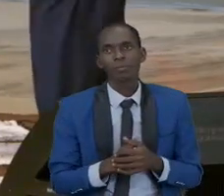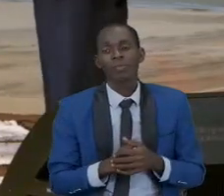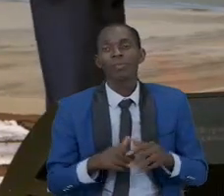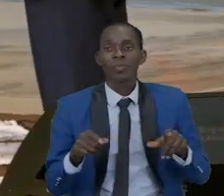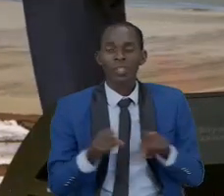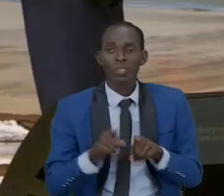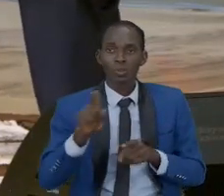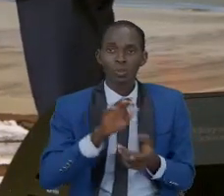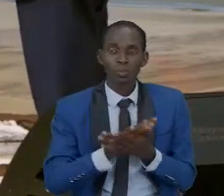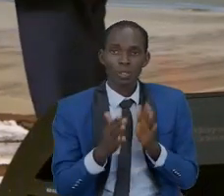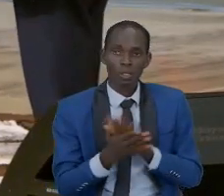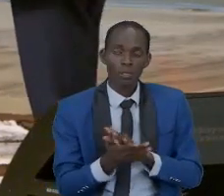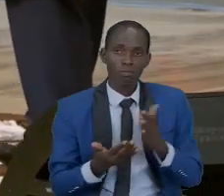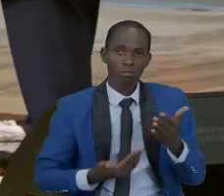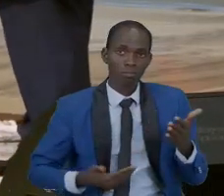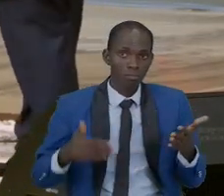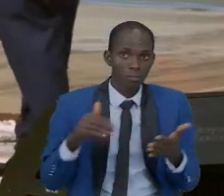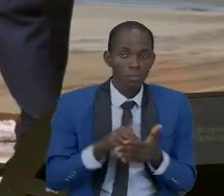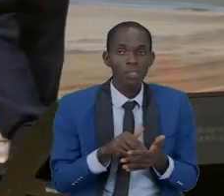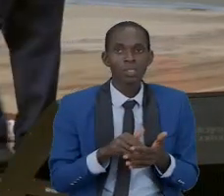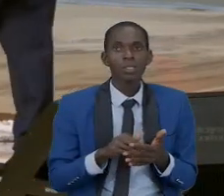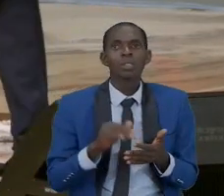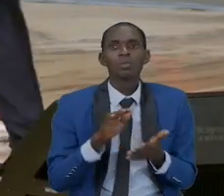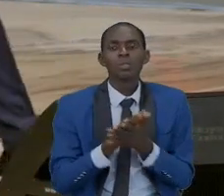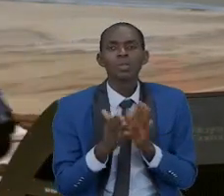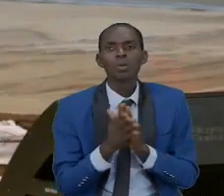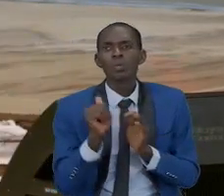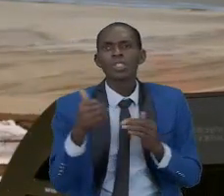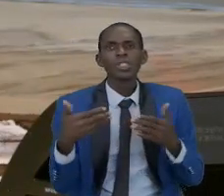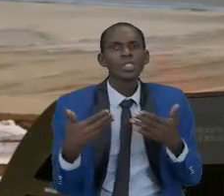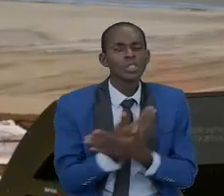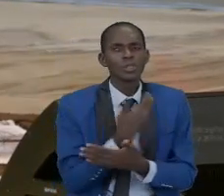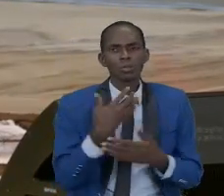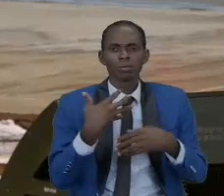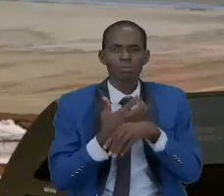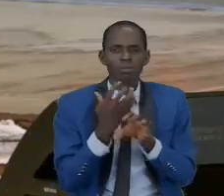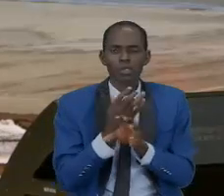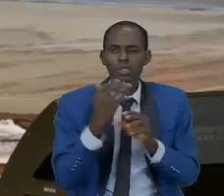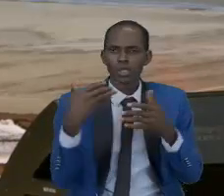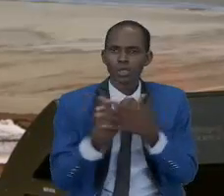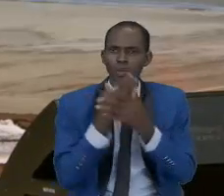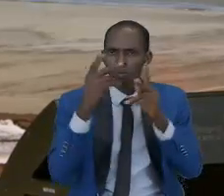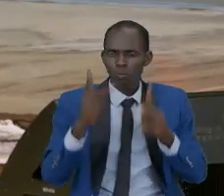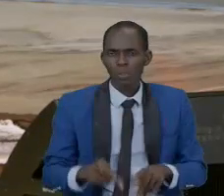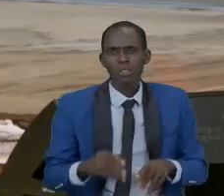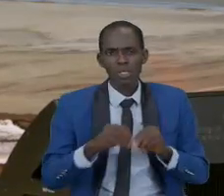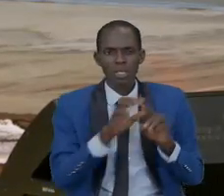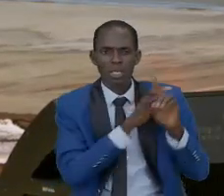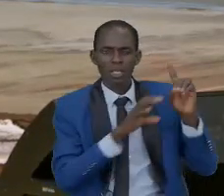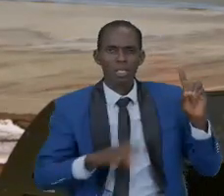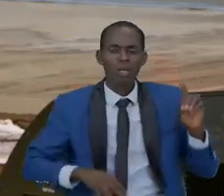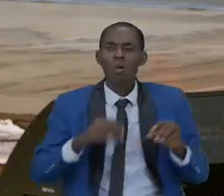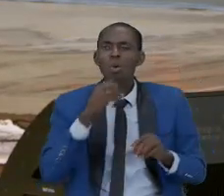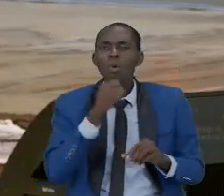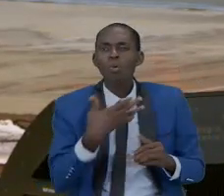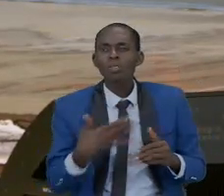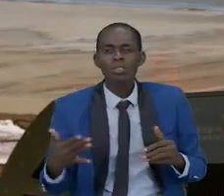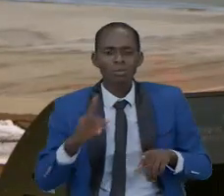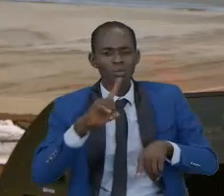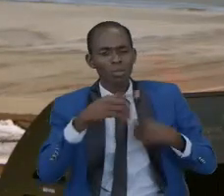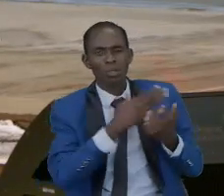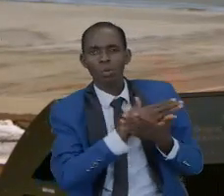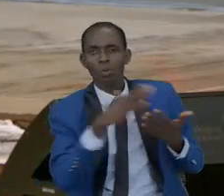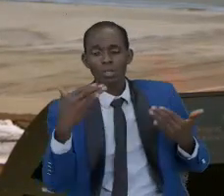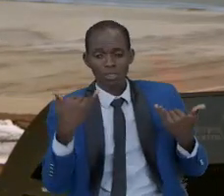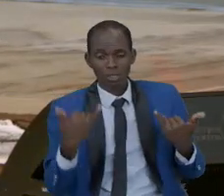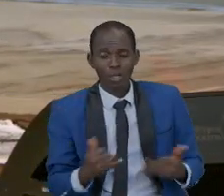become born again you become a new creature in Christ all things that passed away and